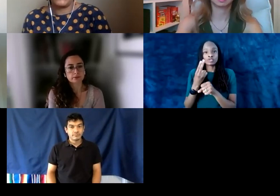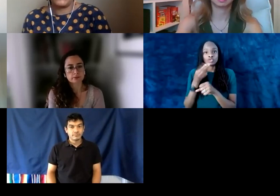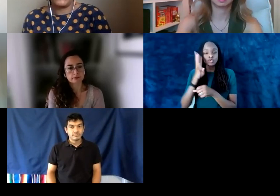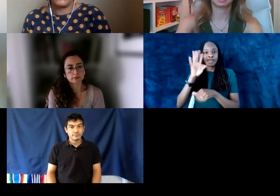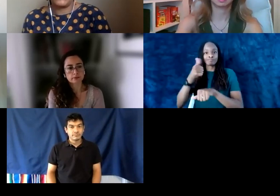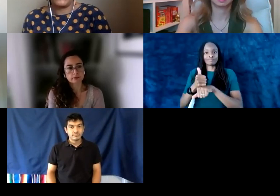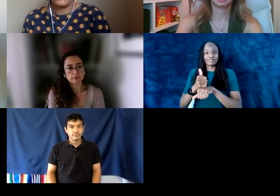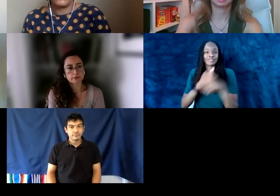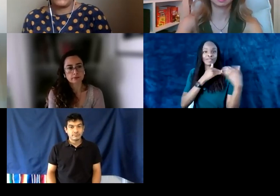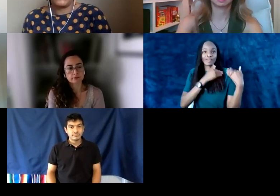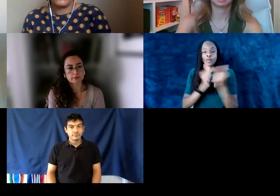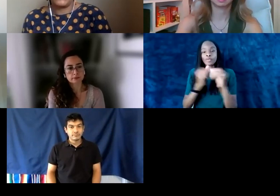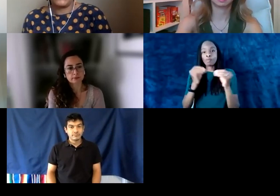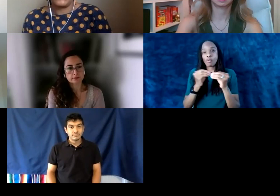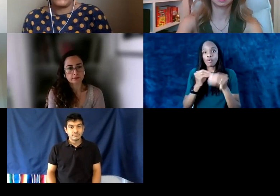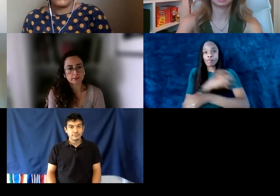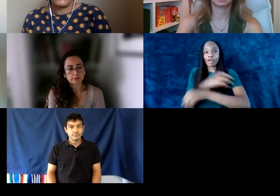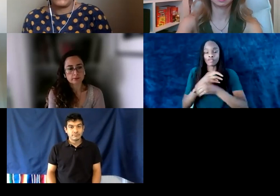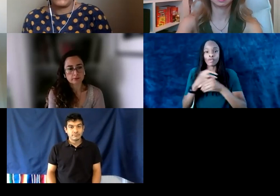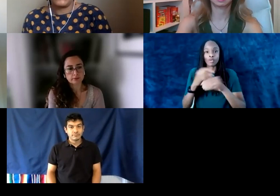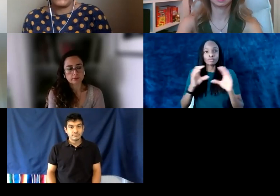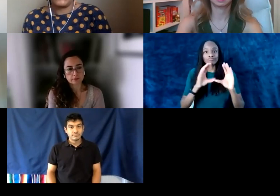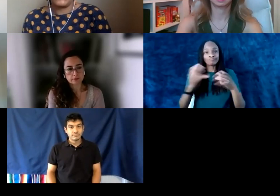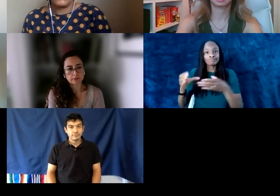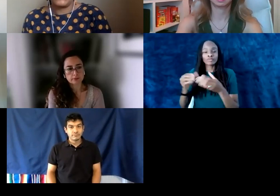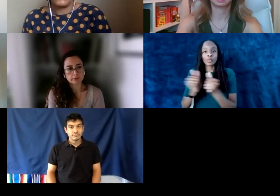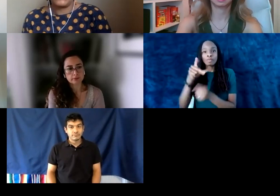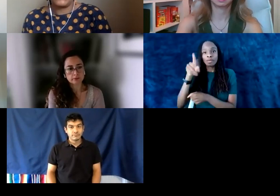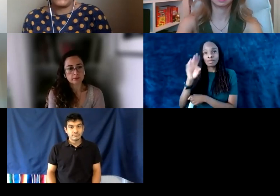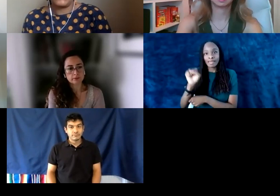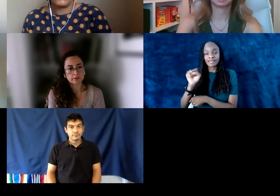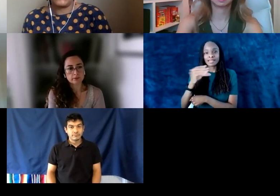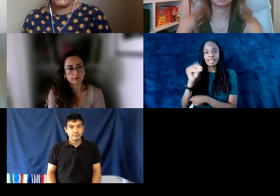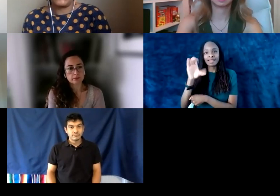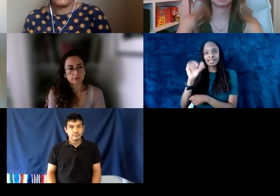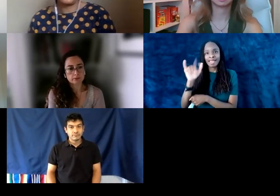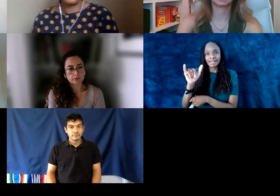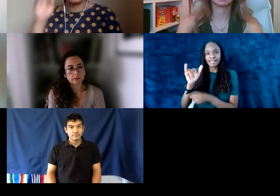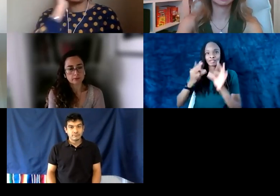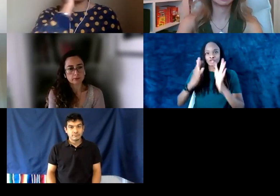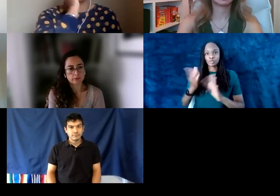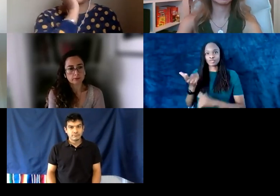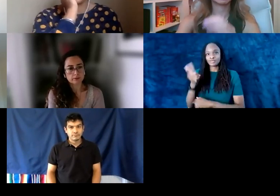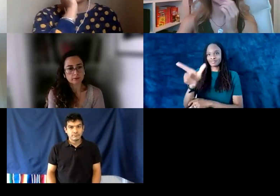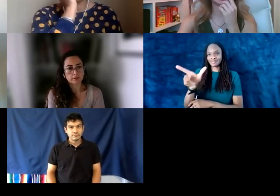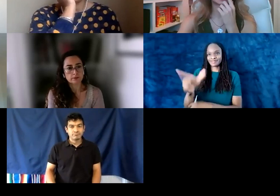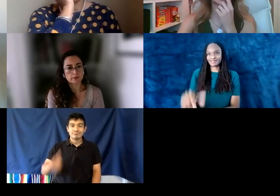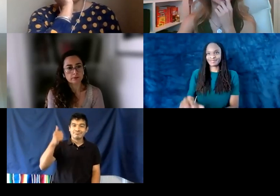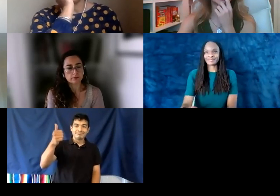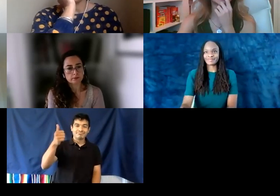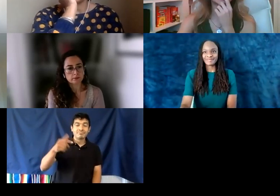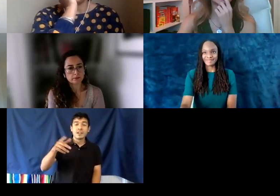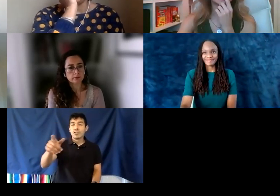accountability with more powerful entities, in this case with PBS. And Caty, you know, you're in a very different position where you are authoring and